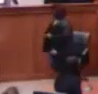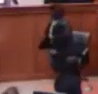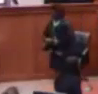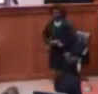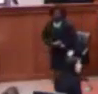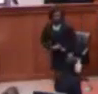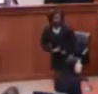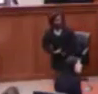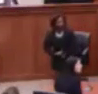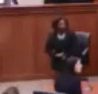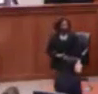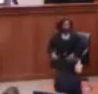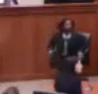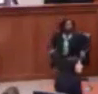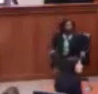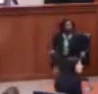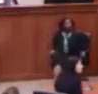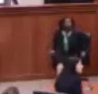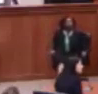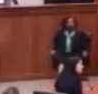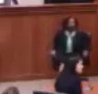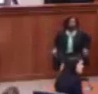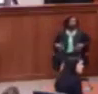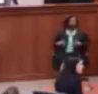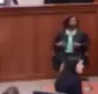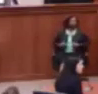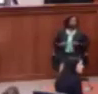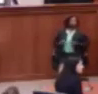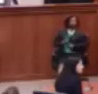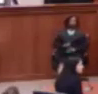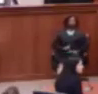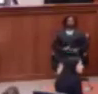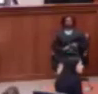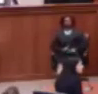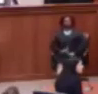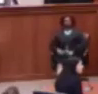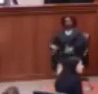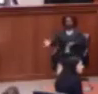Okay, first I came with another